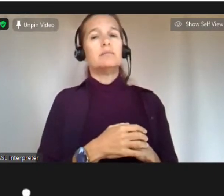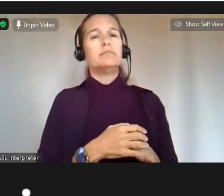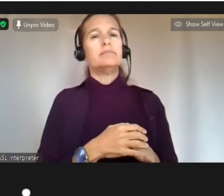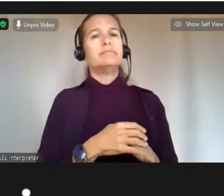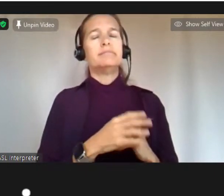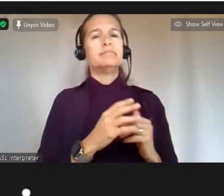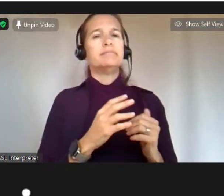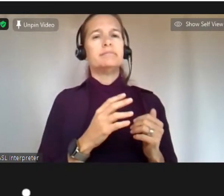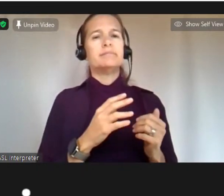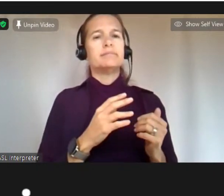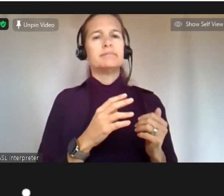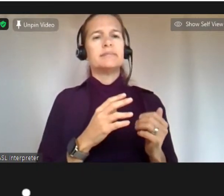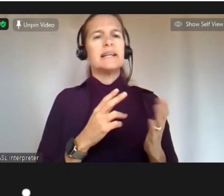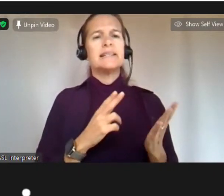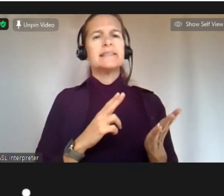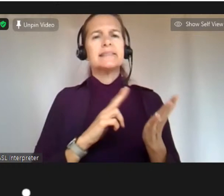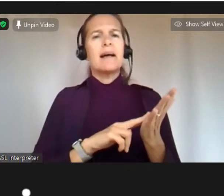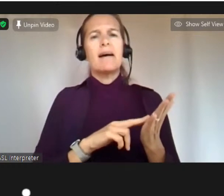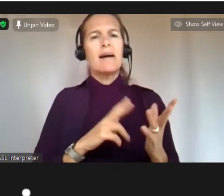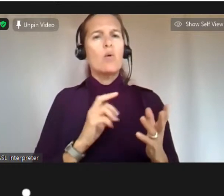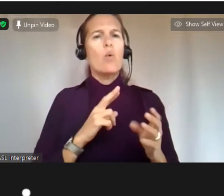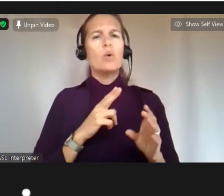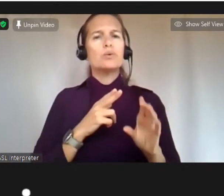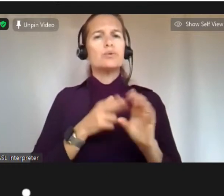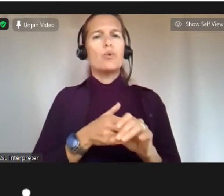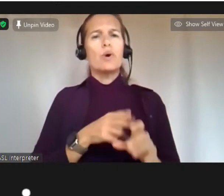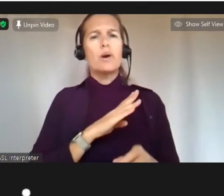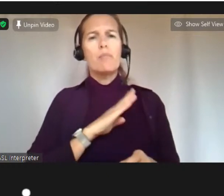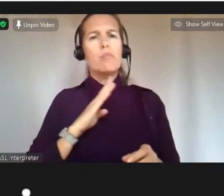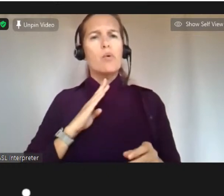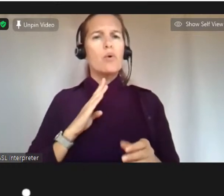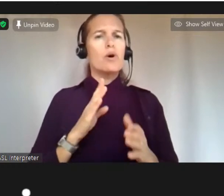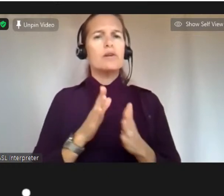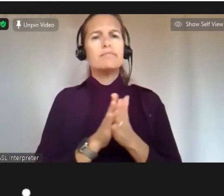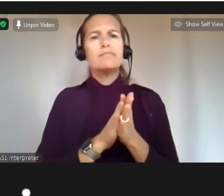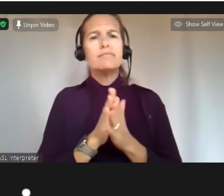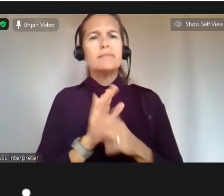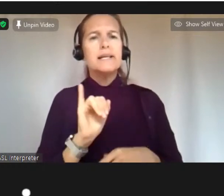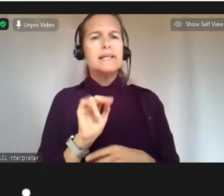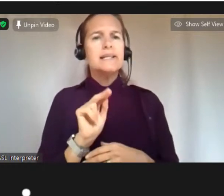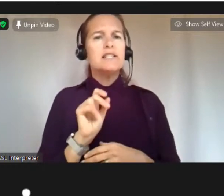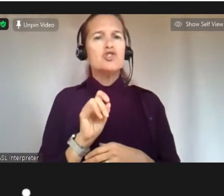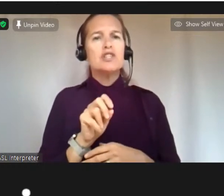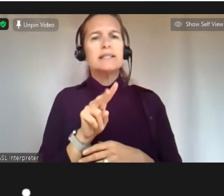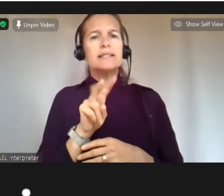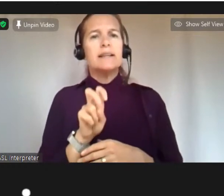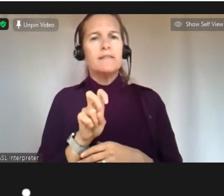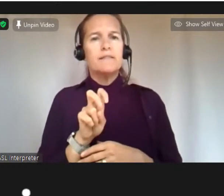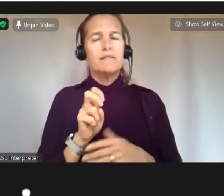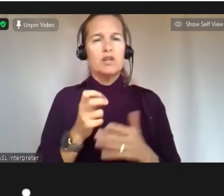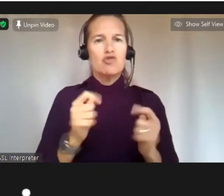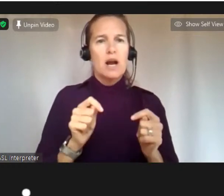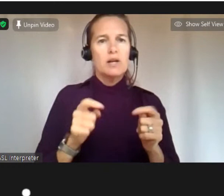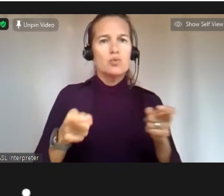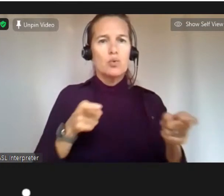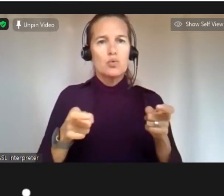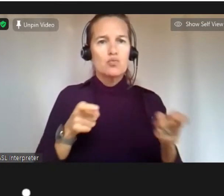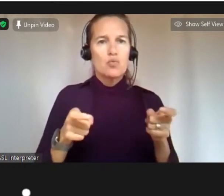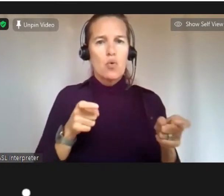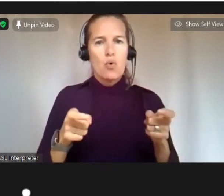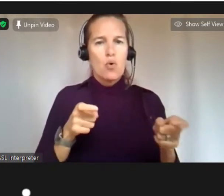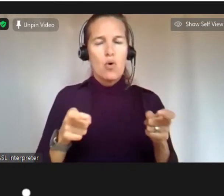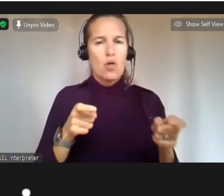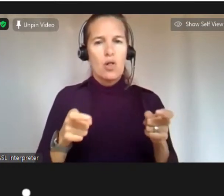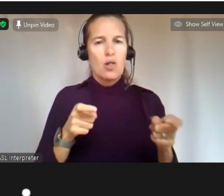initiative, as it were, to get more control over how the county